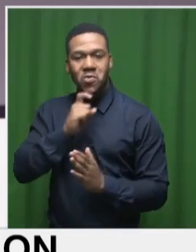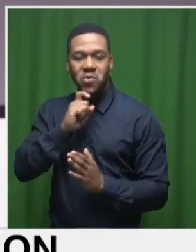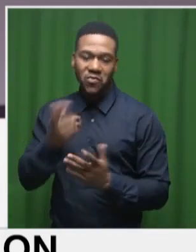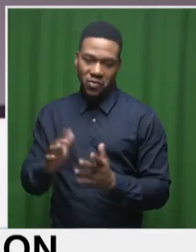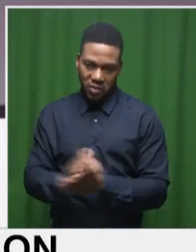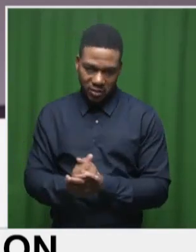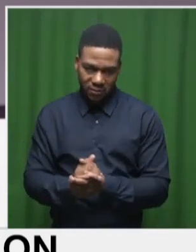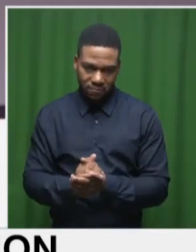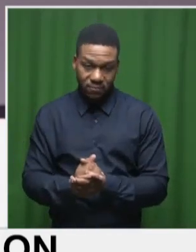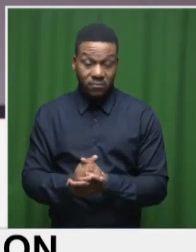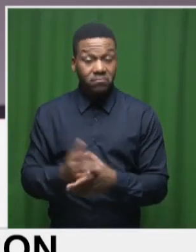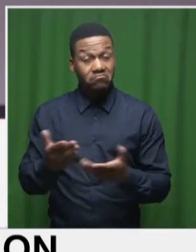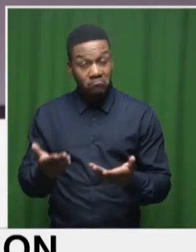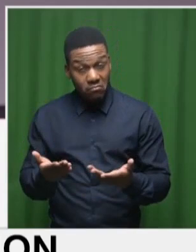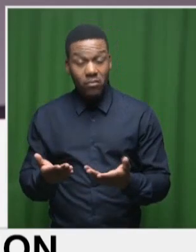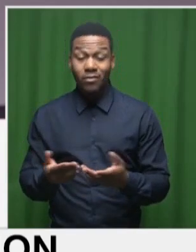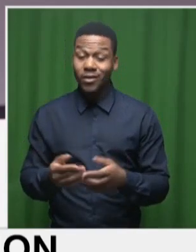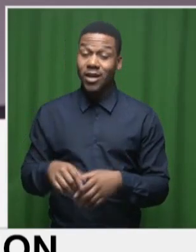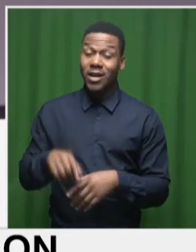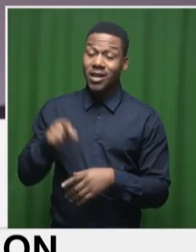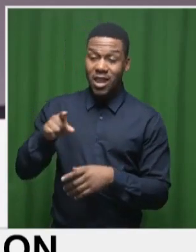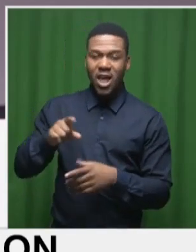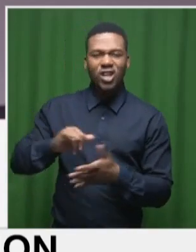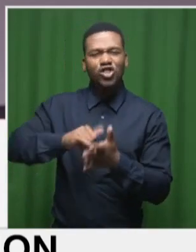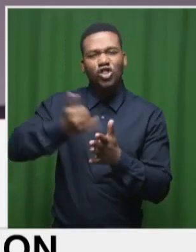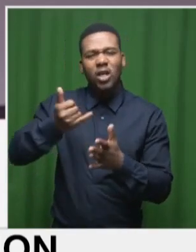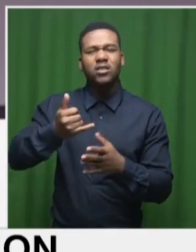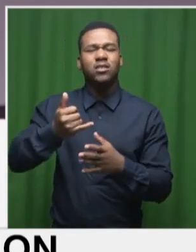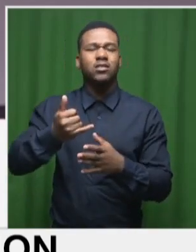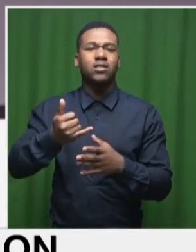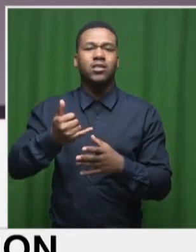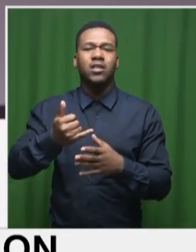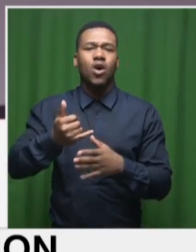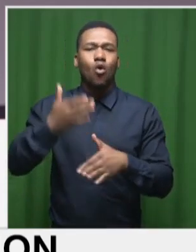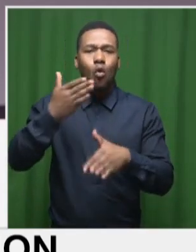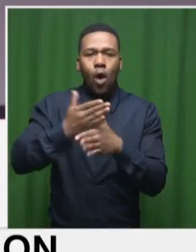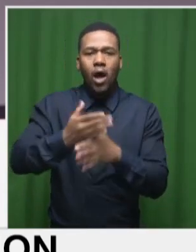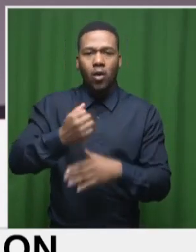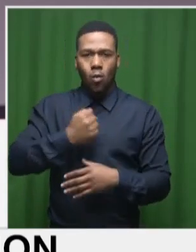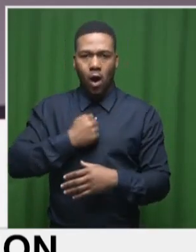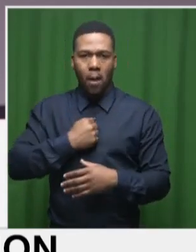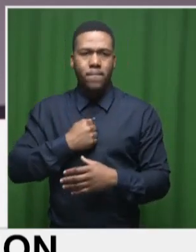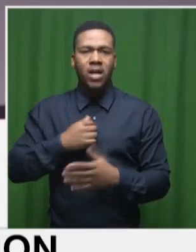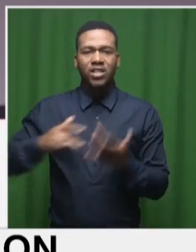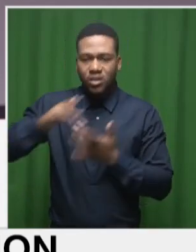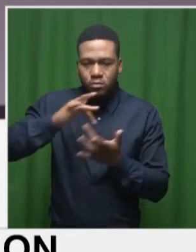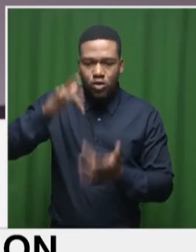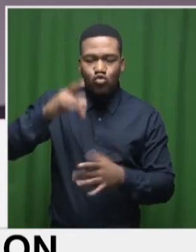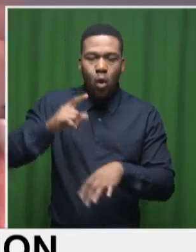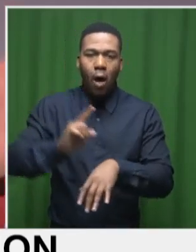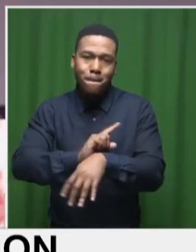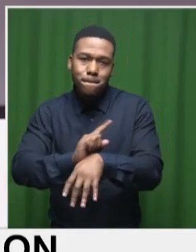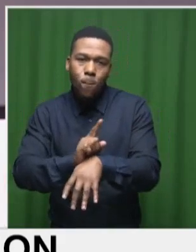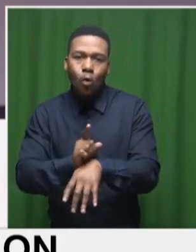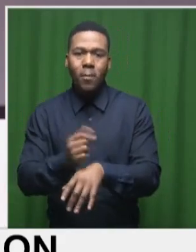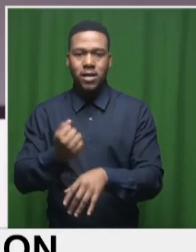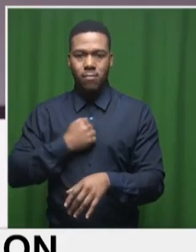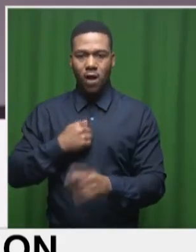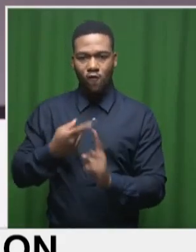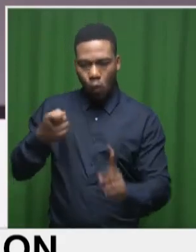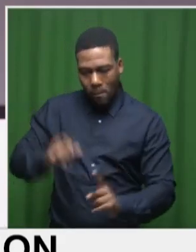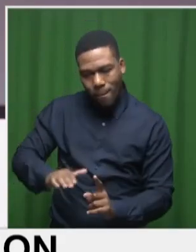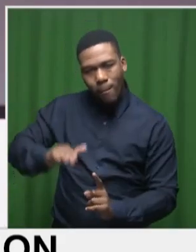And it was mostly just a collection of my spiritual moments, and from childhood till